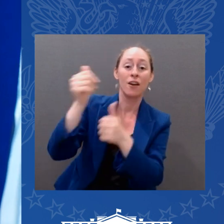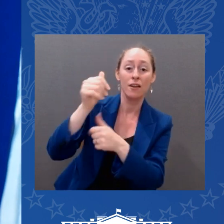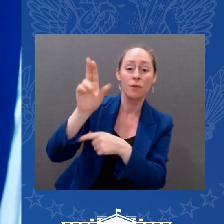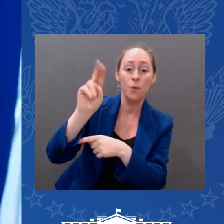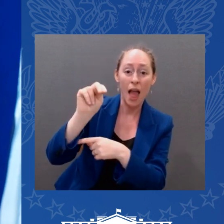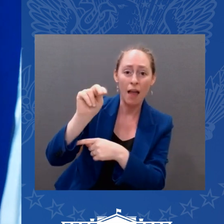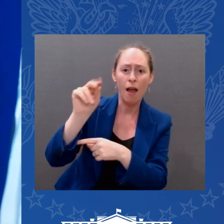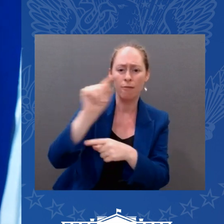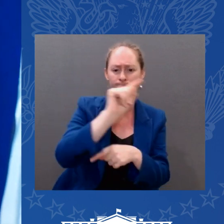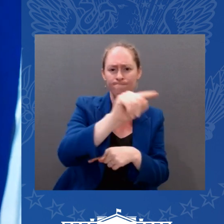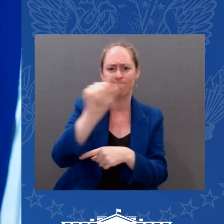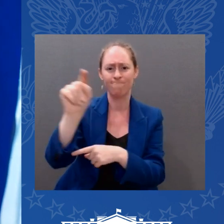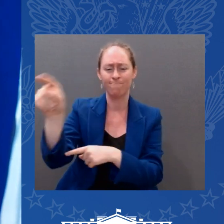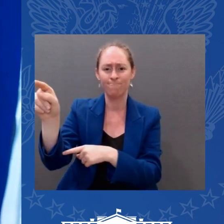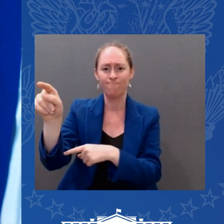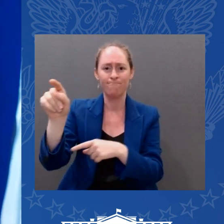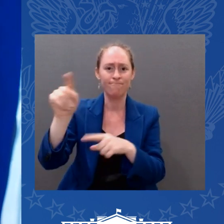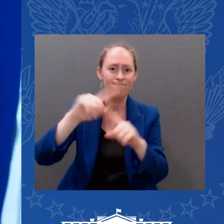special guests,